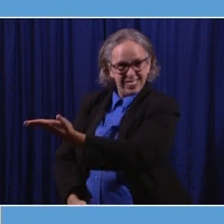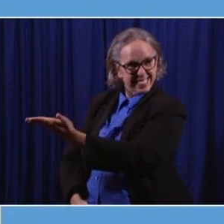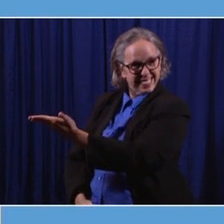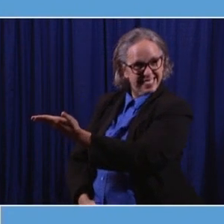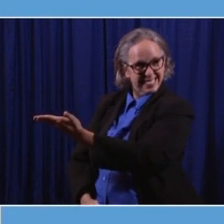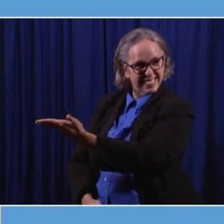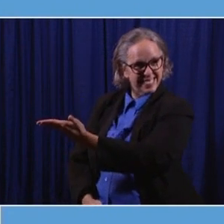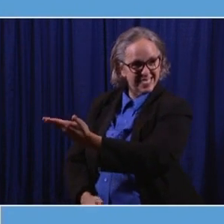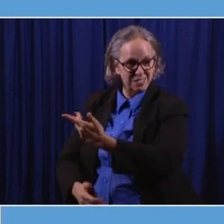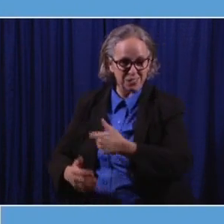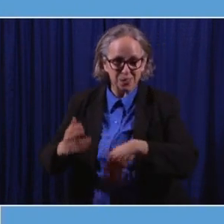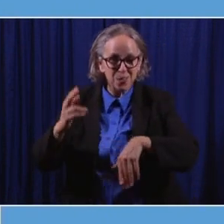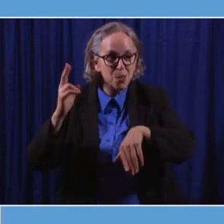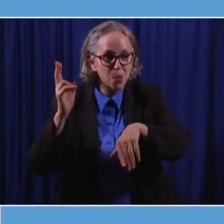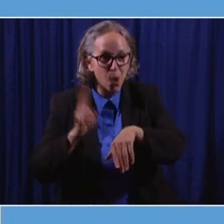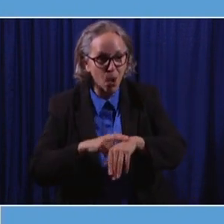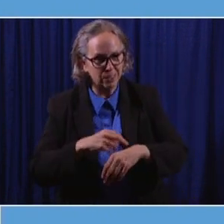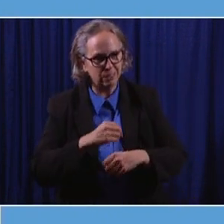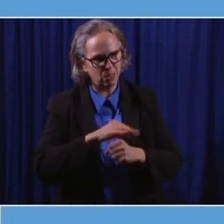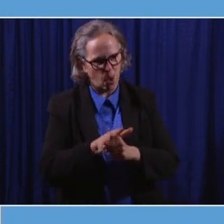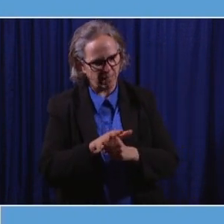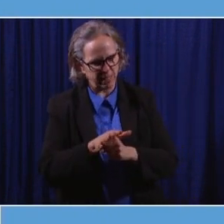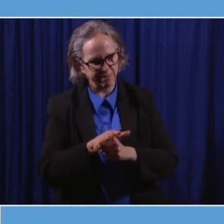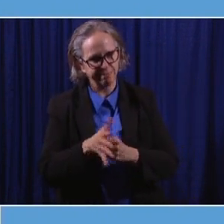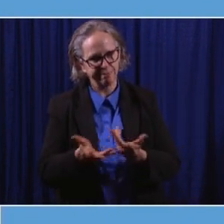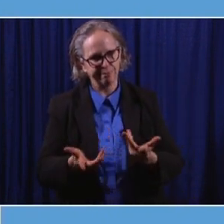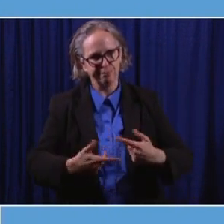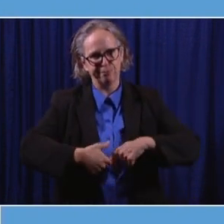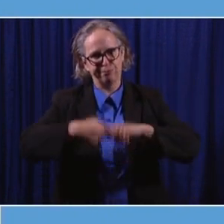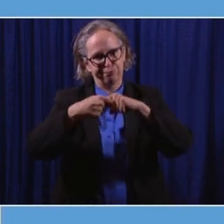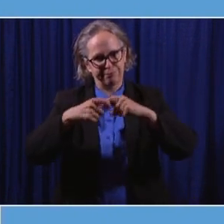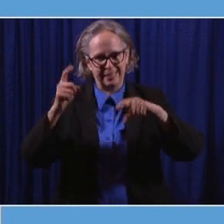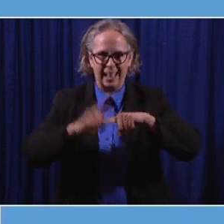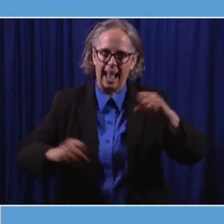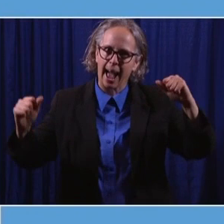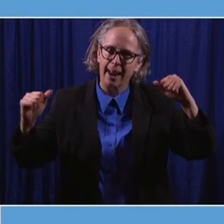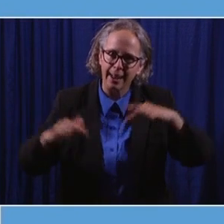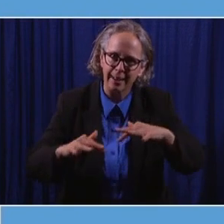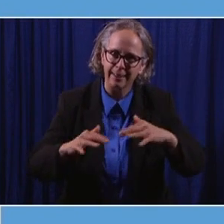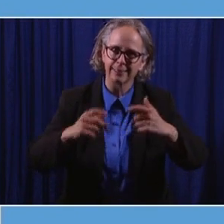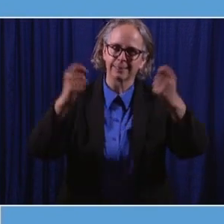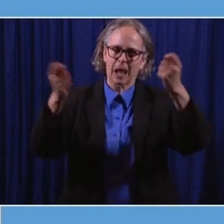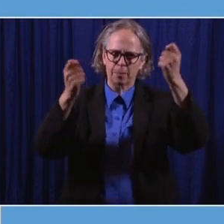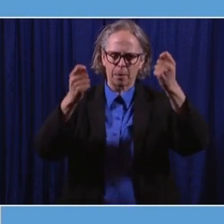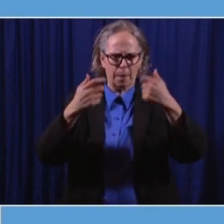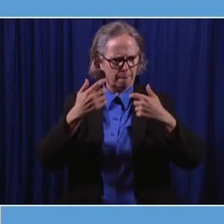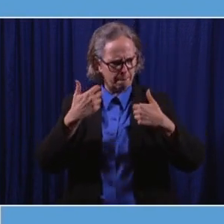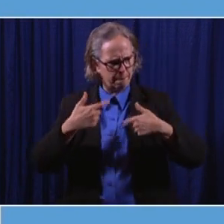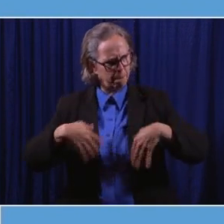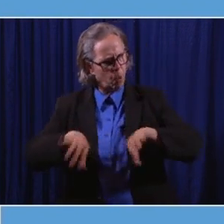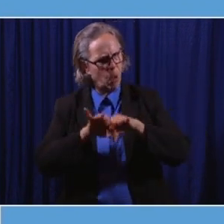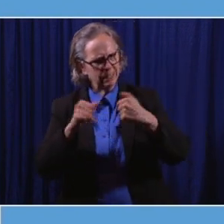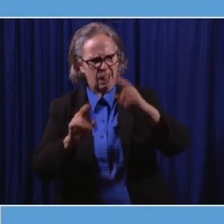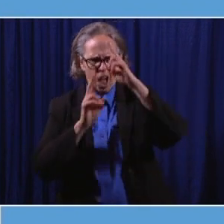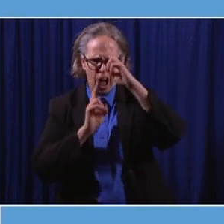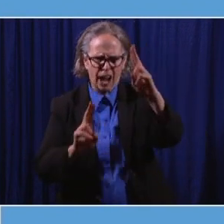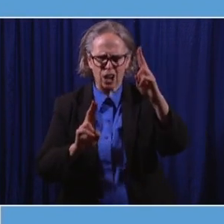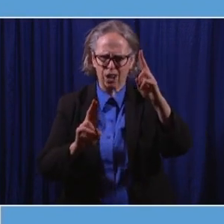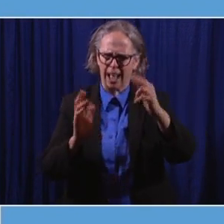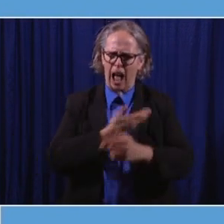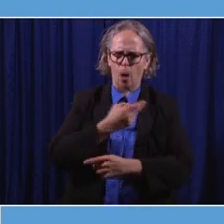a bit different, but we still want to honor these heroes across the state of Ohio. This year's Hall of Fame and Fire